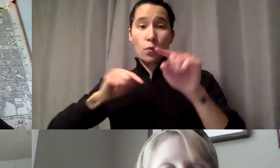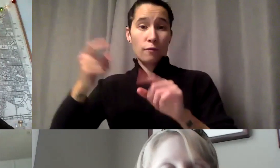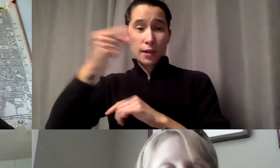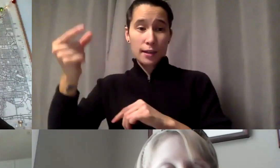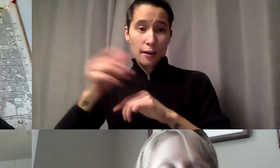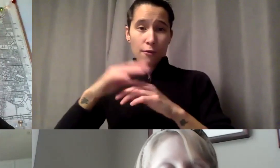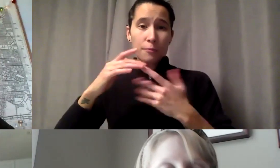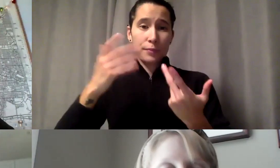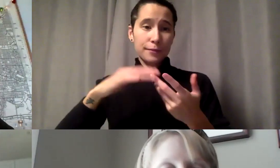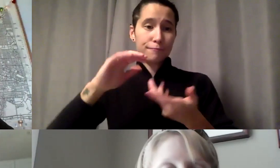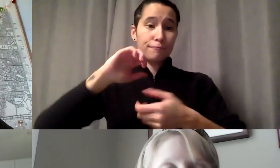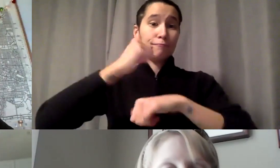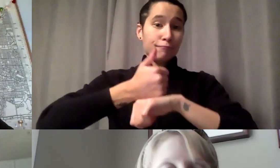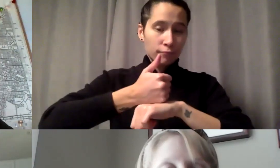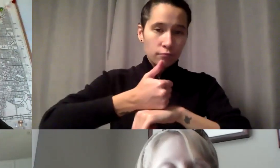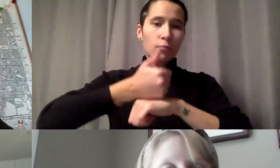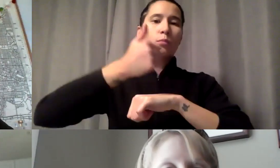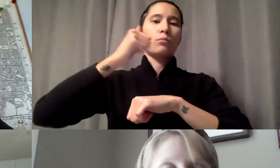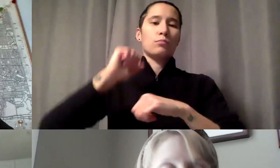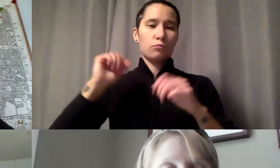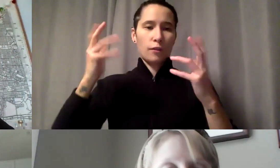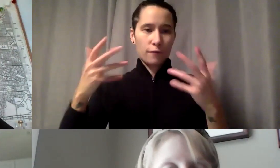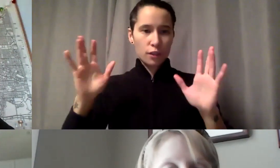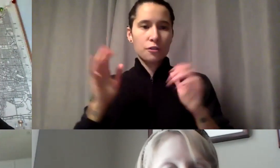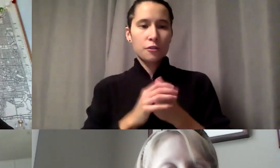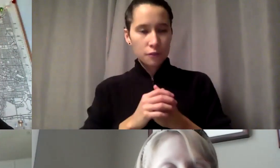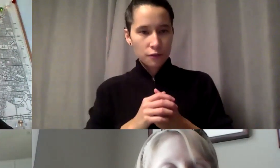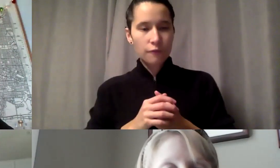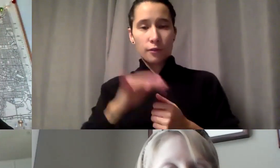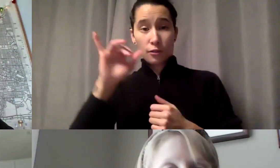So and at that, whatever moment that is when we'll be moving into 2.5.